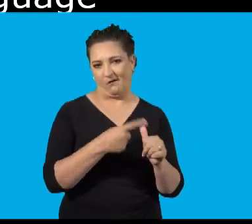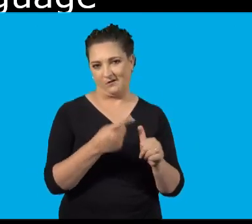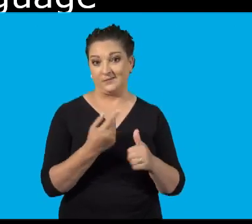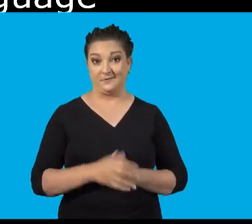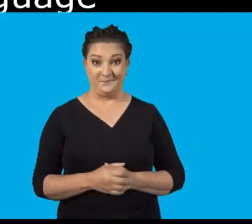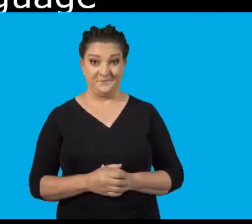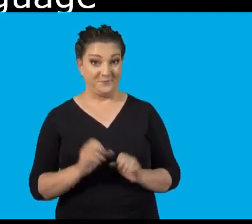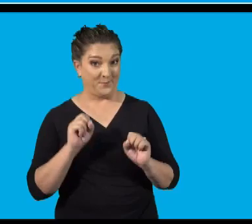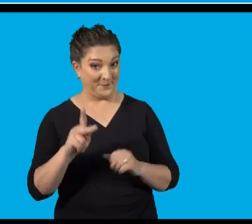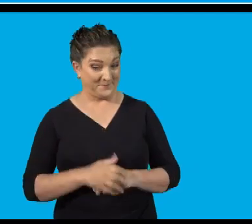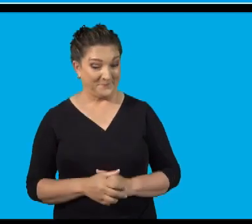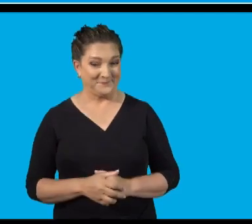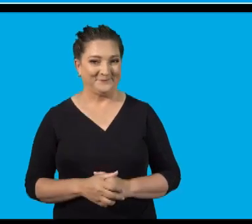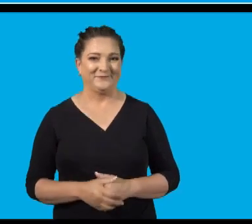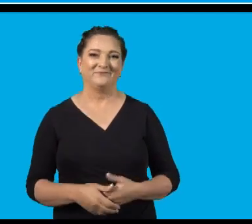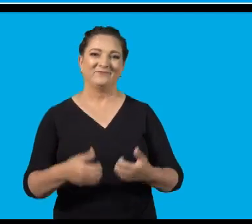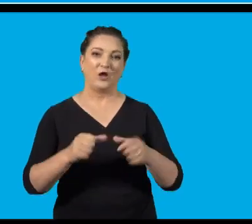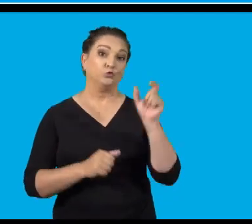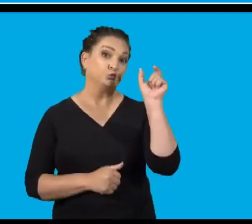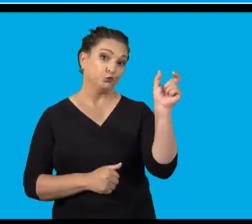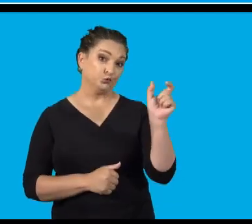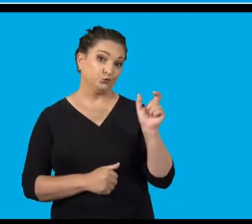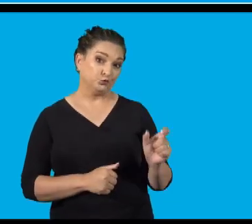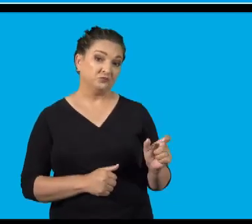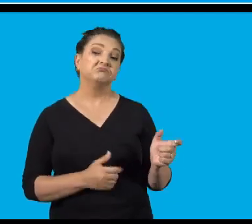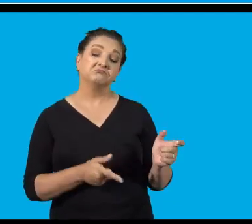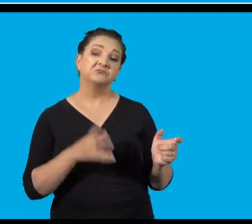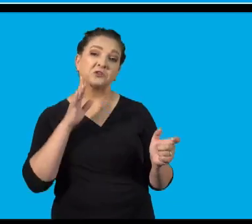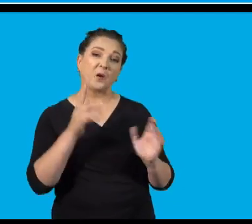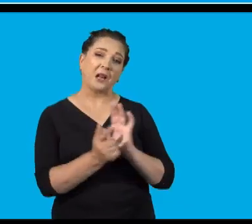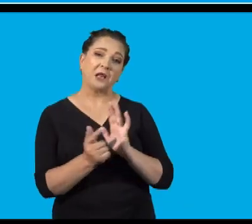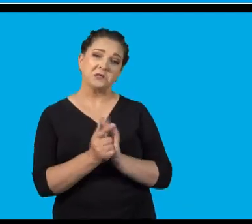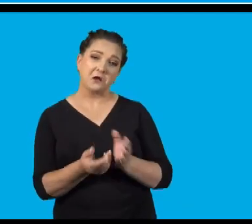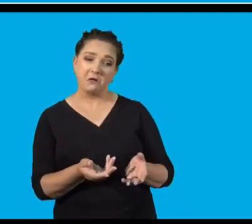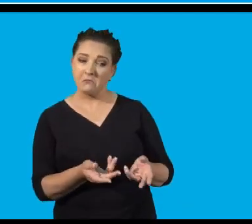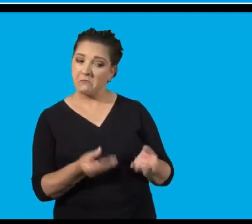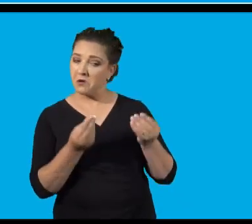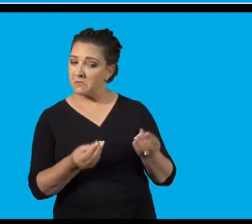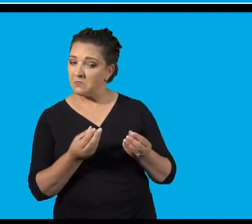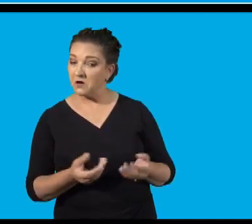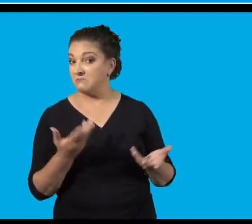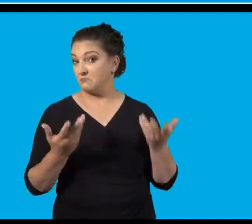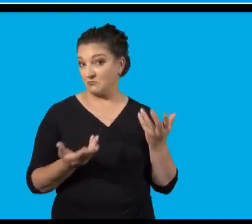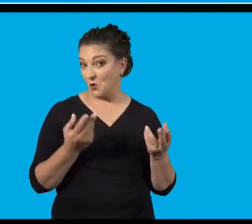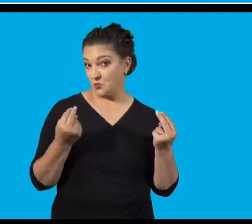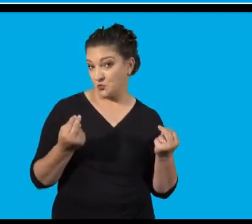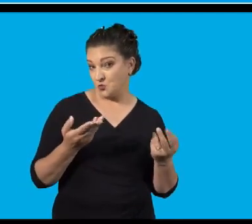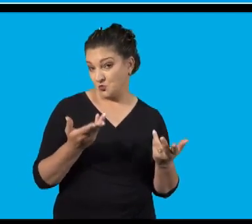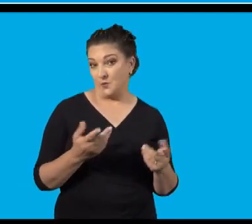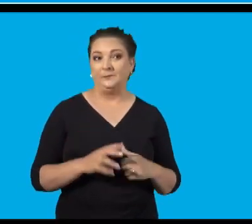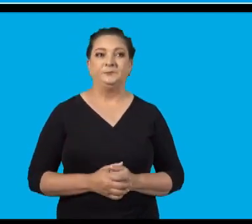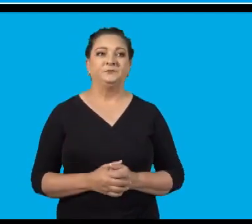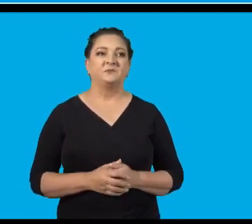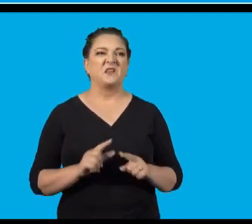language structures. All right. Now, here's some keywords that you might encounter in the lesson that may be foreign to you. So